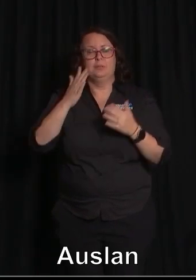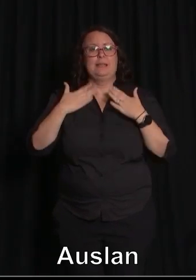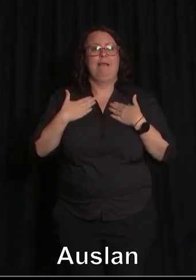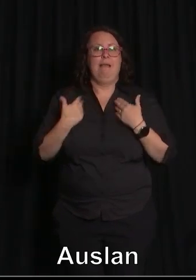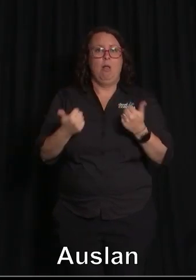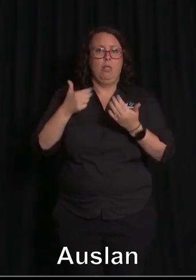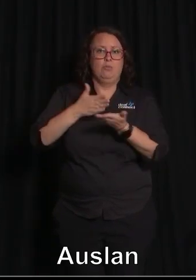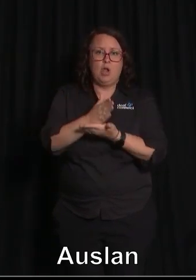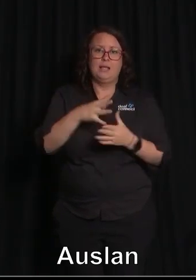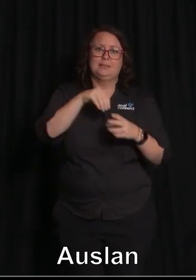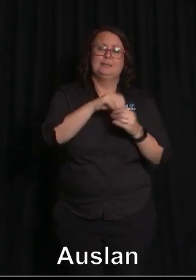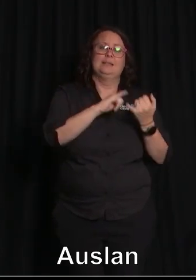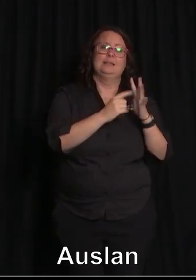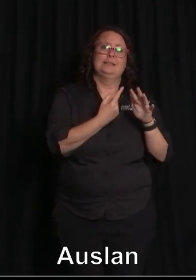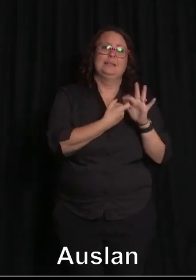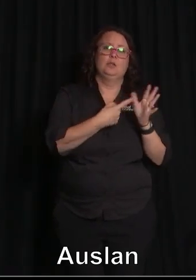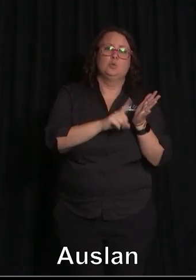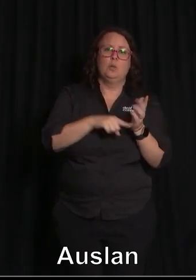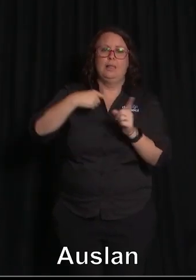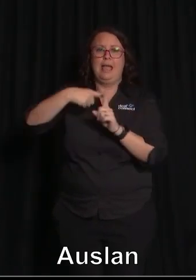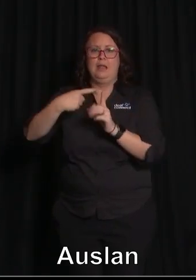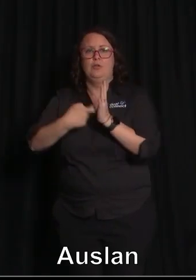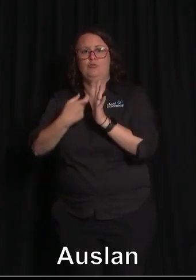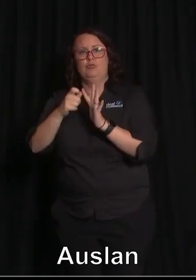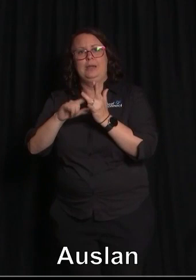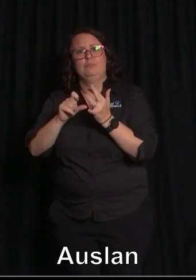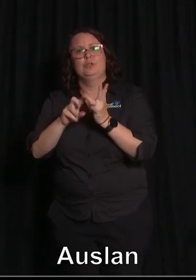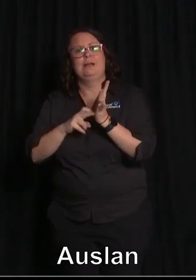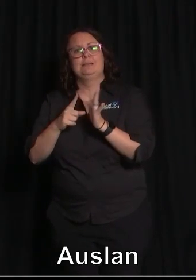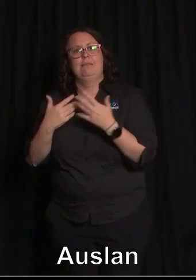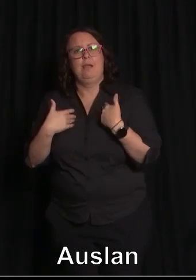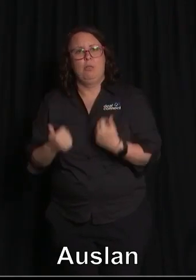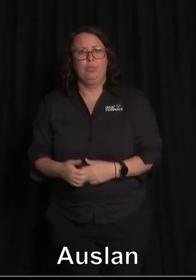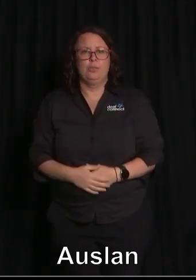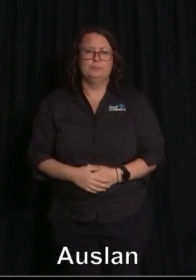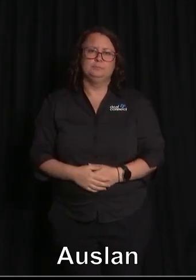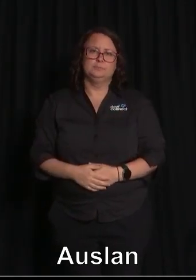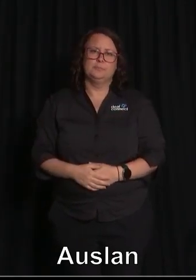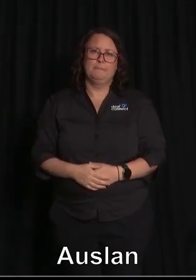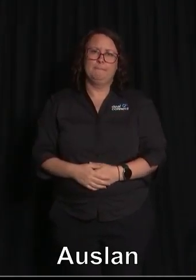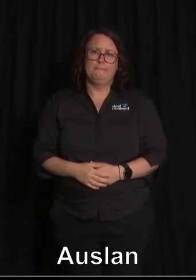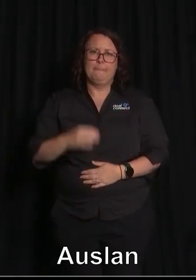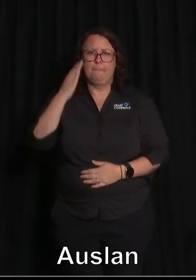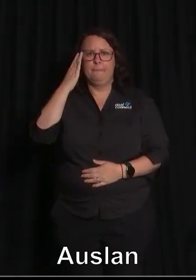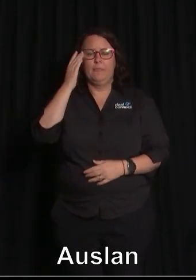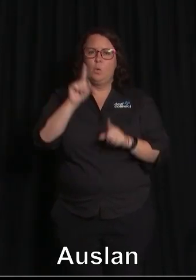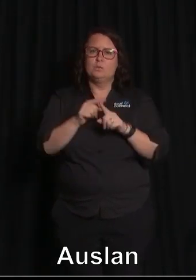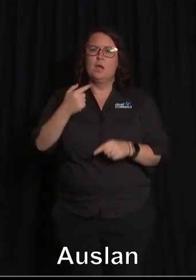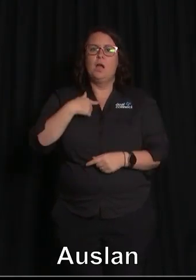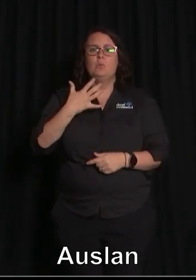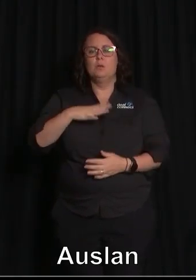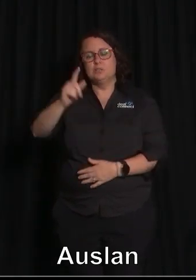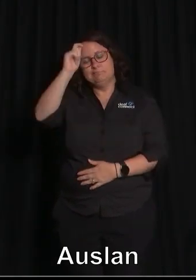moving forward. And I want to just also take a moment to reflect on the incredible work that is done by civil